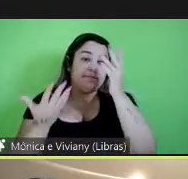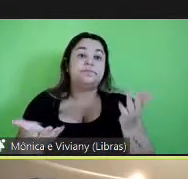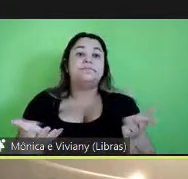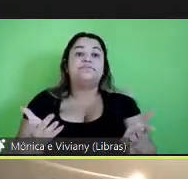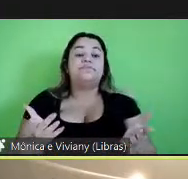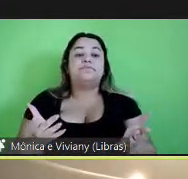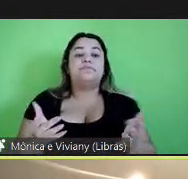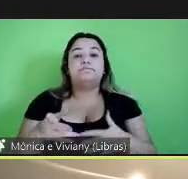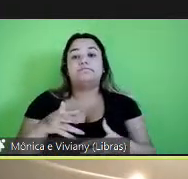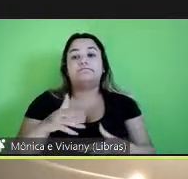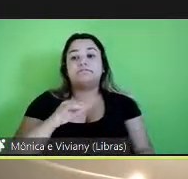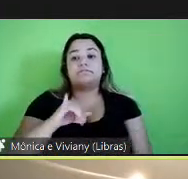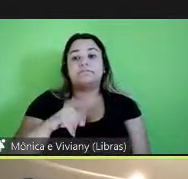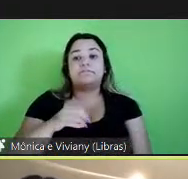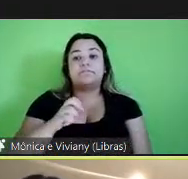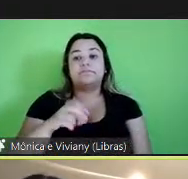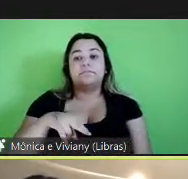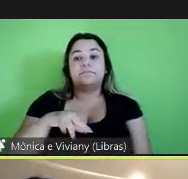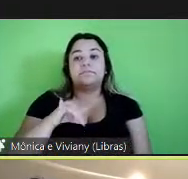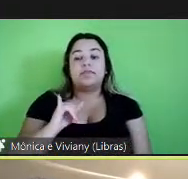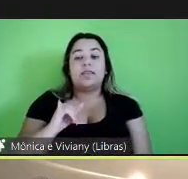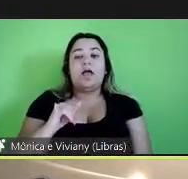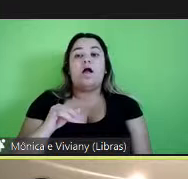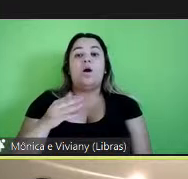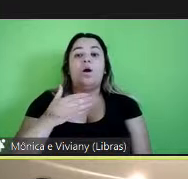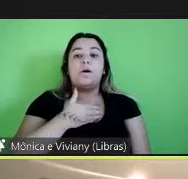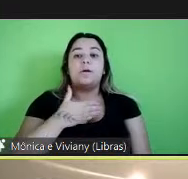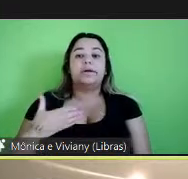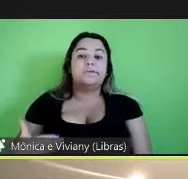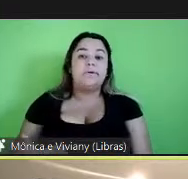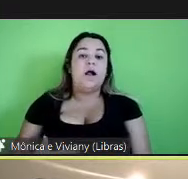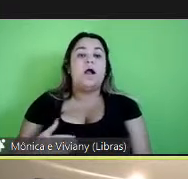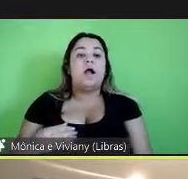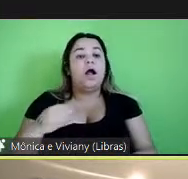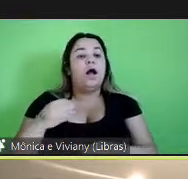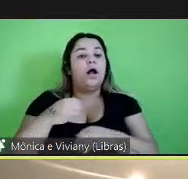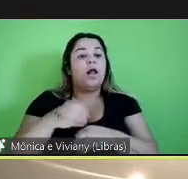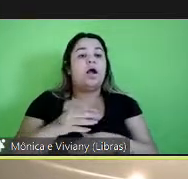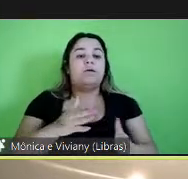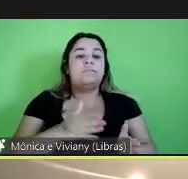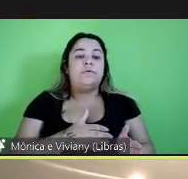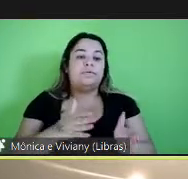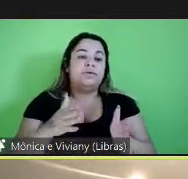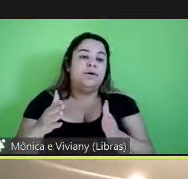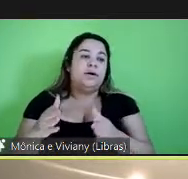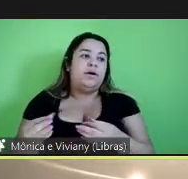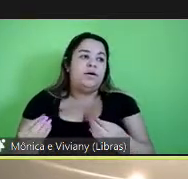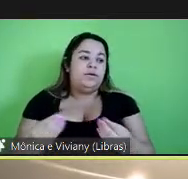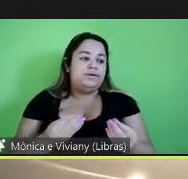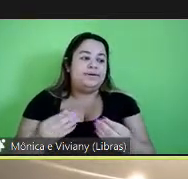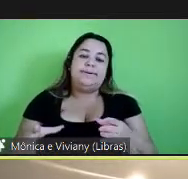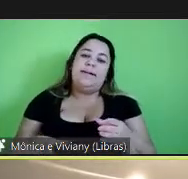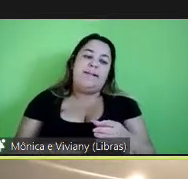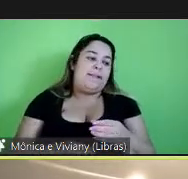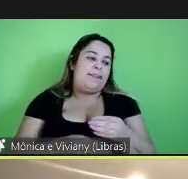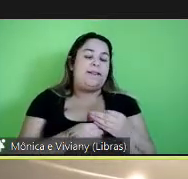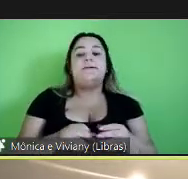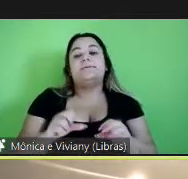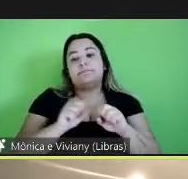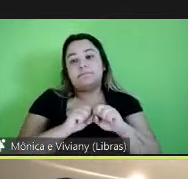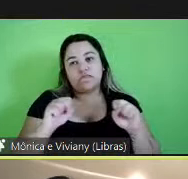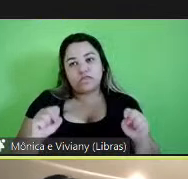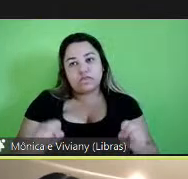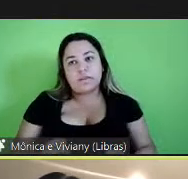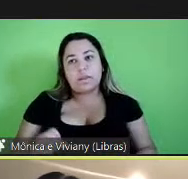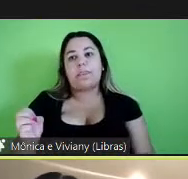a suite of publications, a very much step-by-step approach in terms of implementing a whole system approach. And the thing that